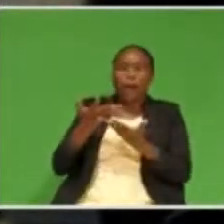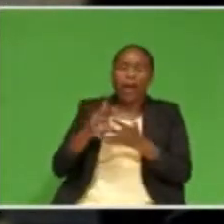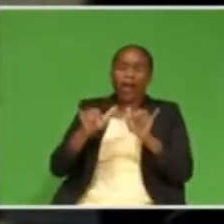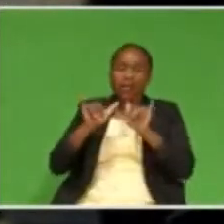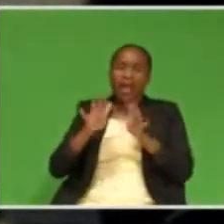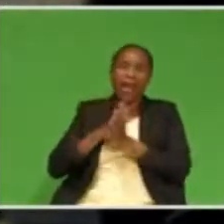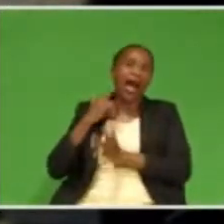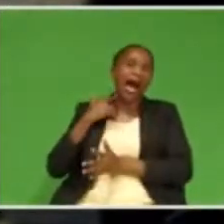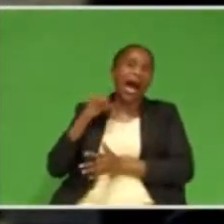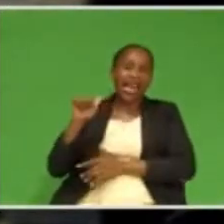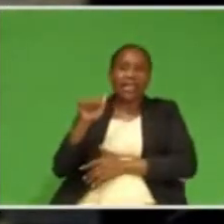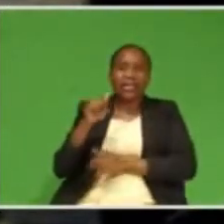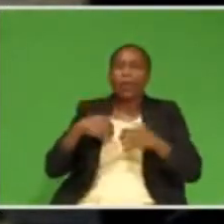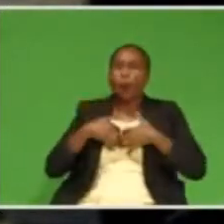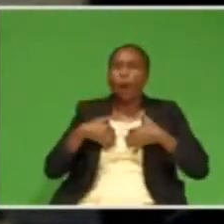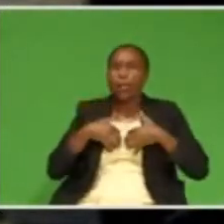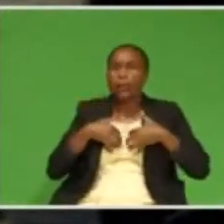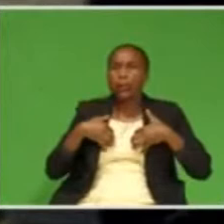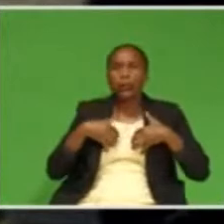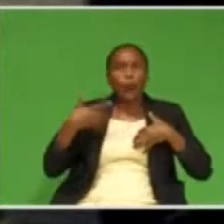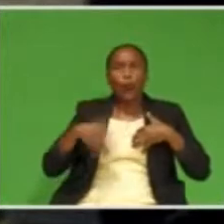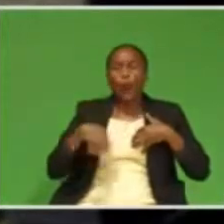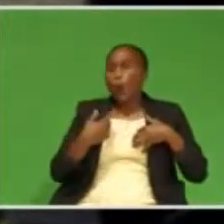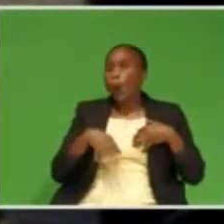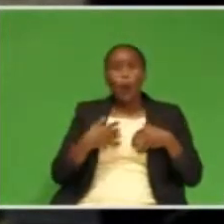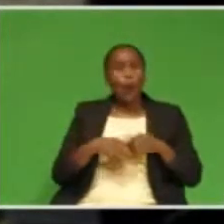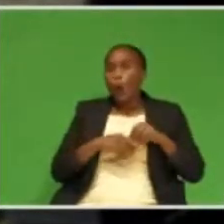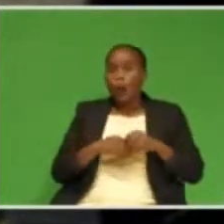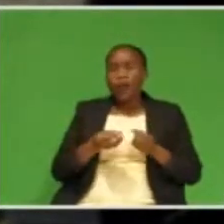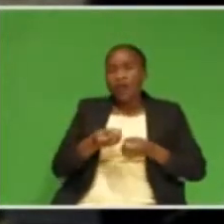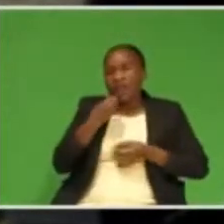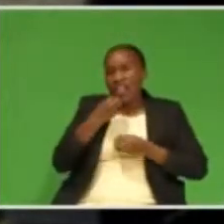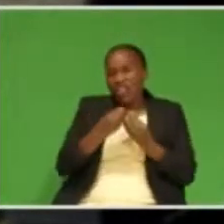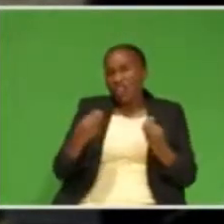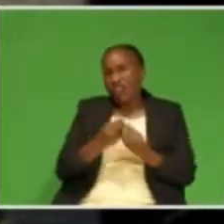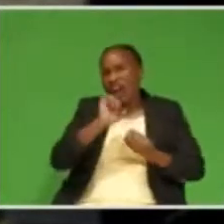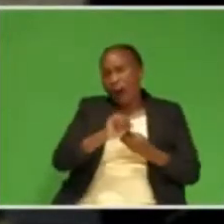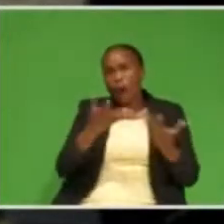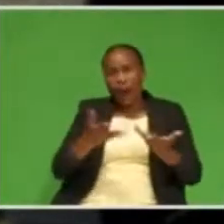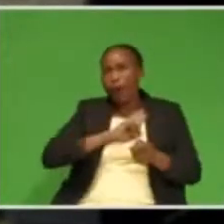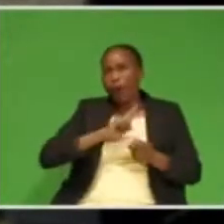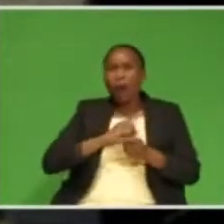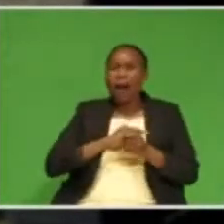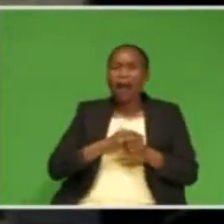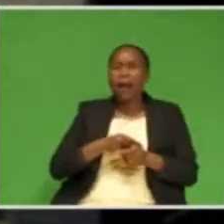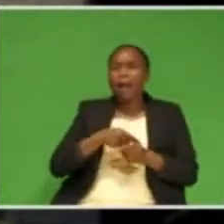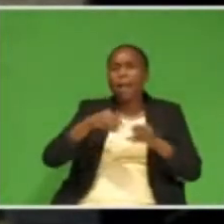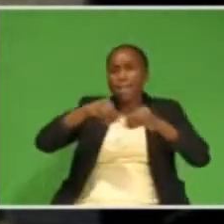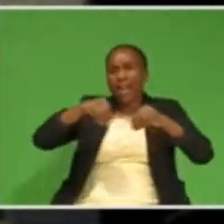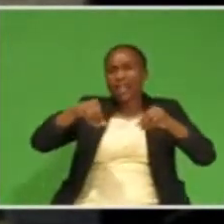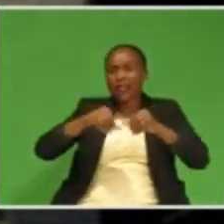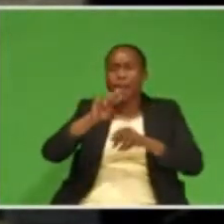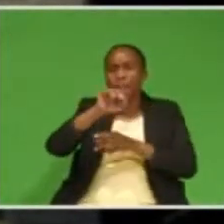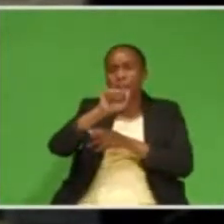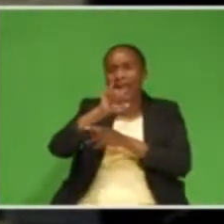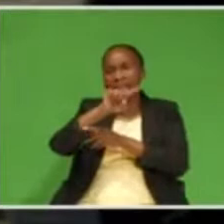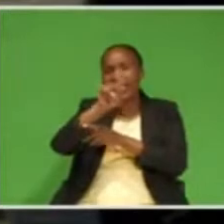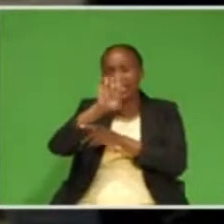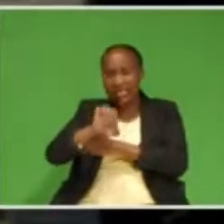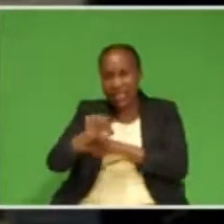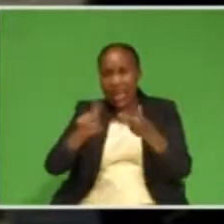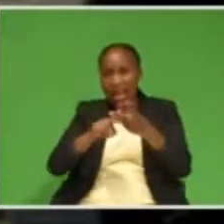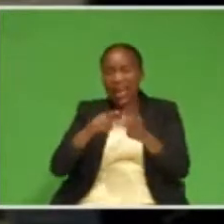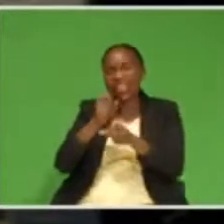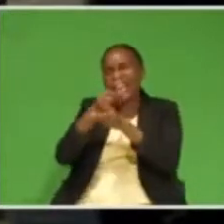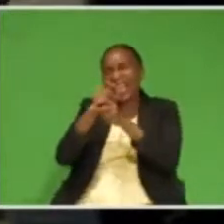ends meet as the cost of maize and taxi fares continues to rise. There